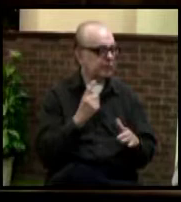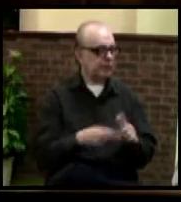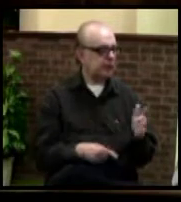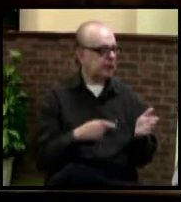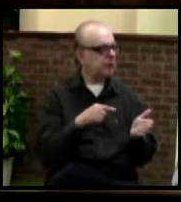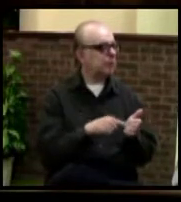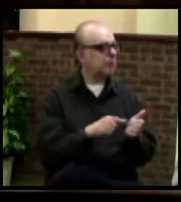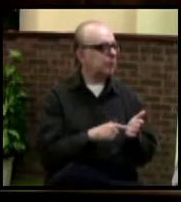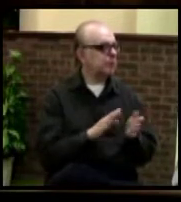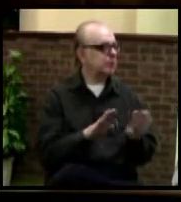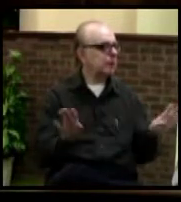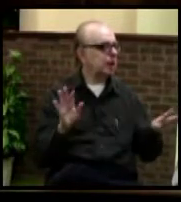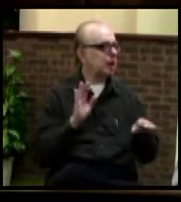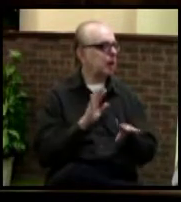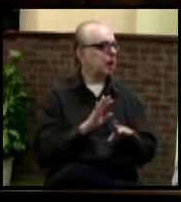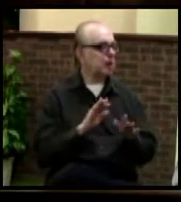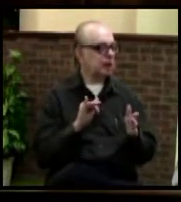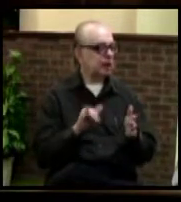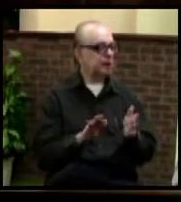open.